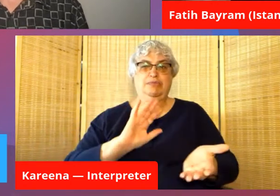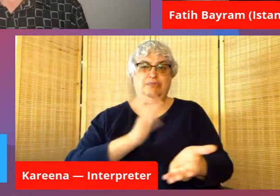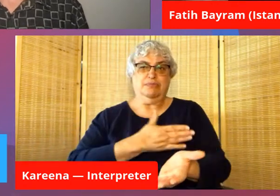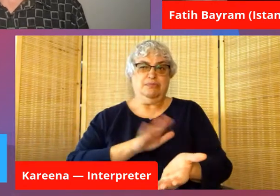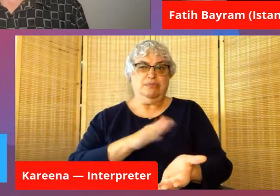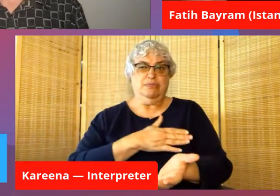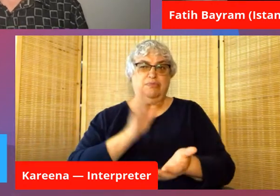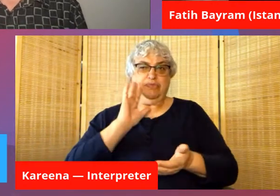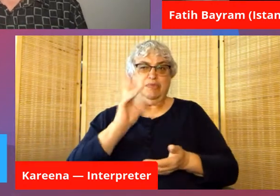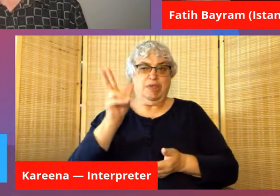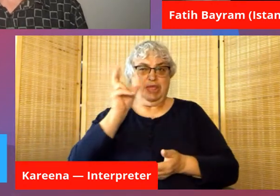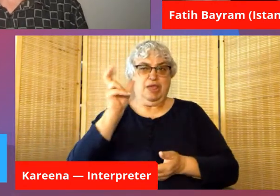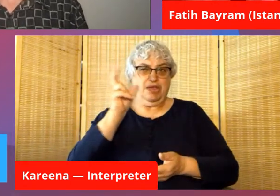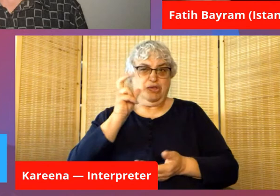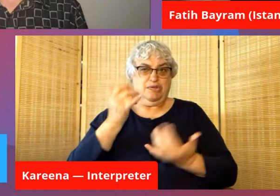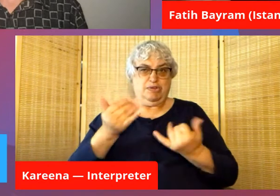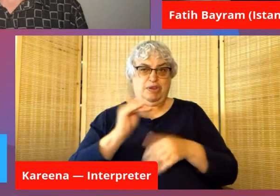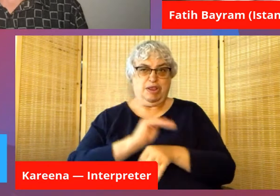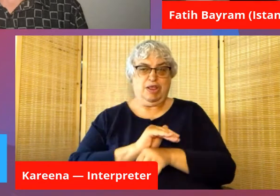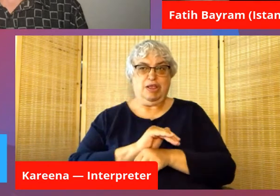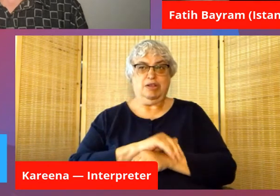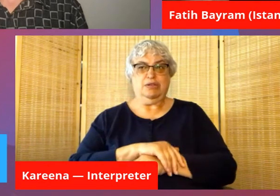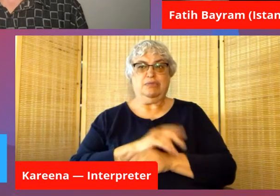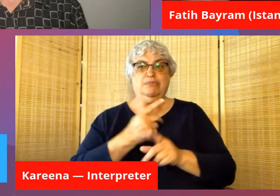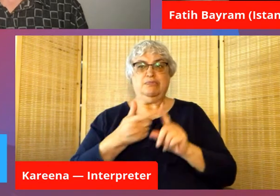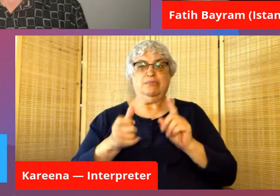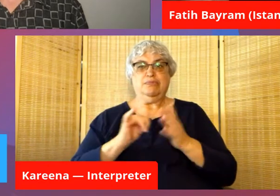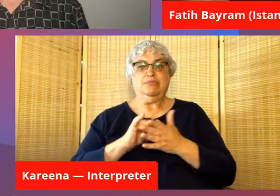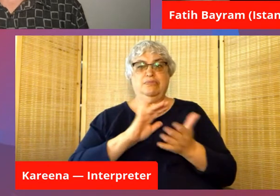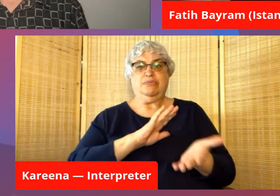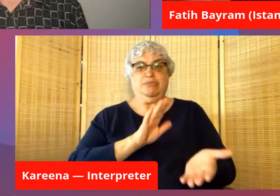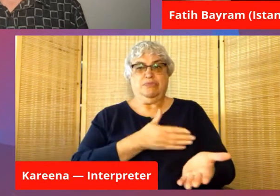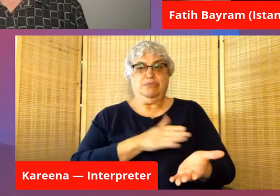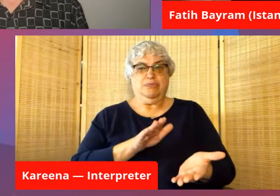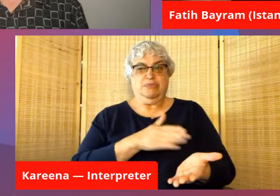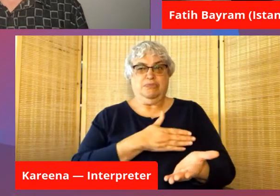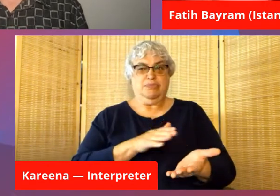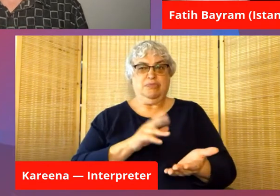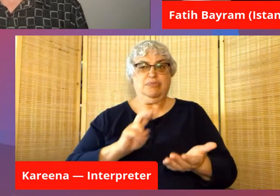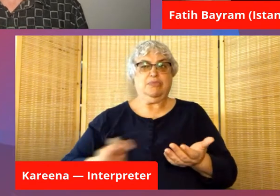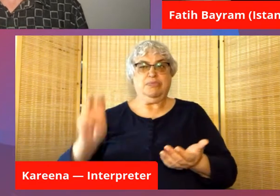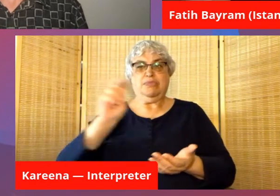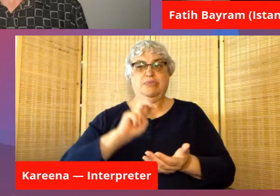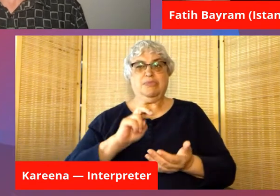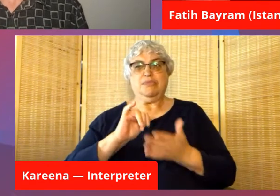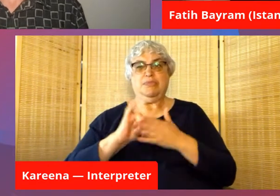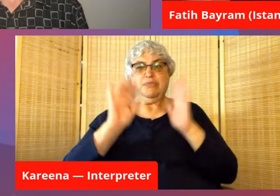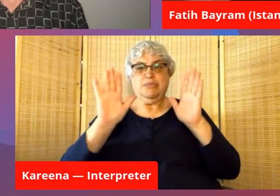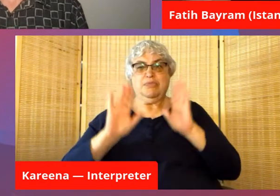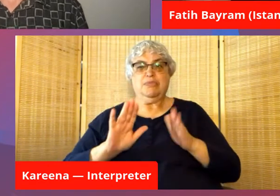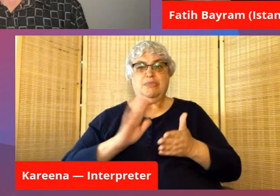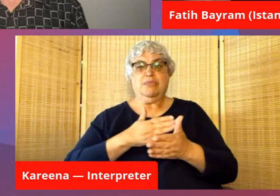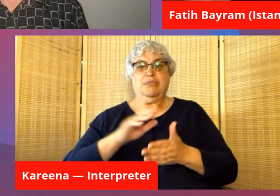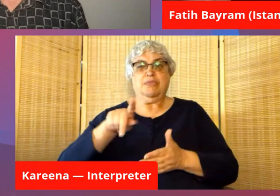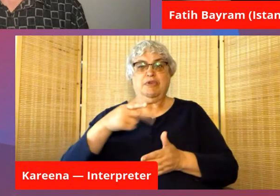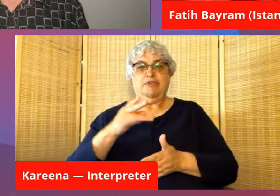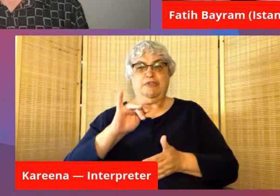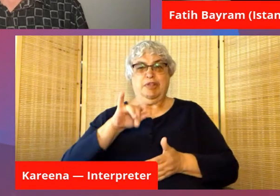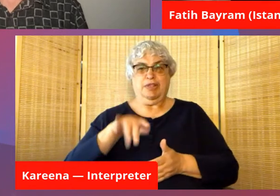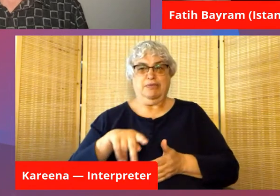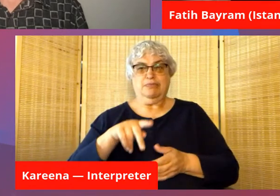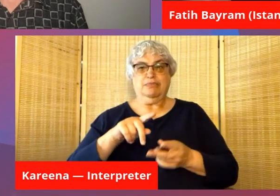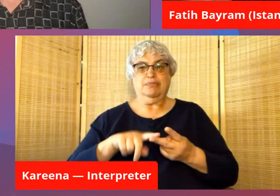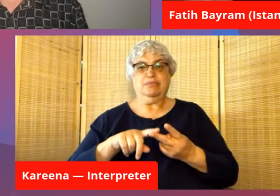be listening to is from one of those performances. My great musician friends, Philip Mayer,